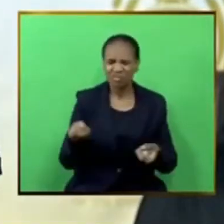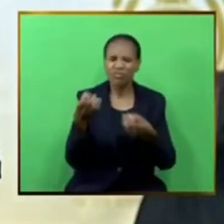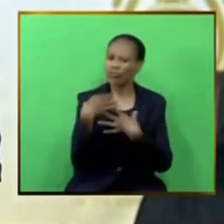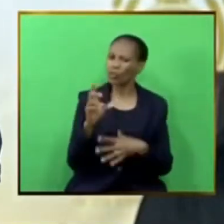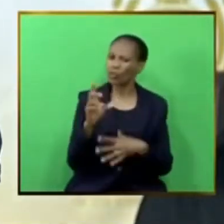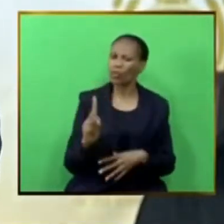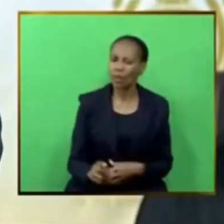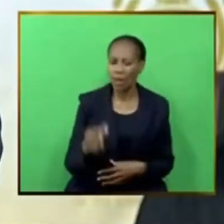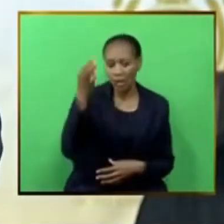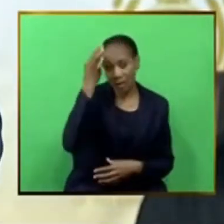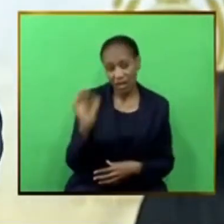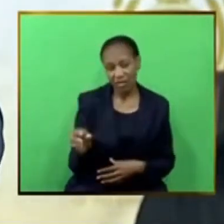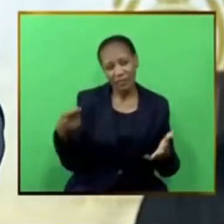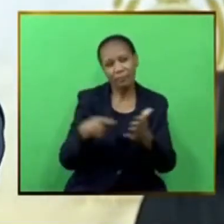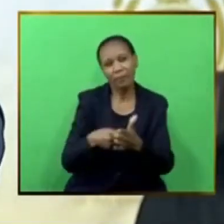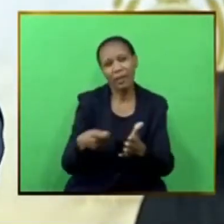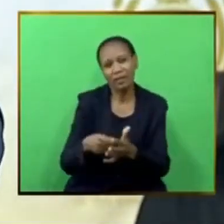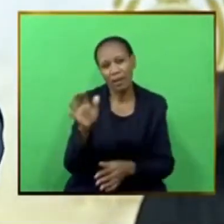the government buys